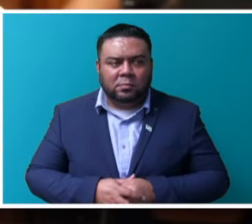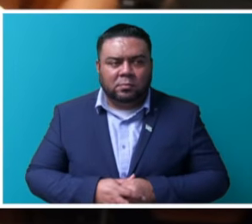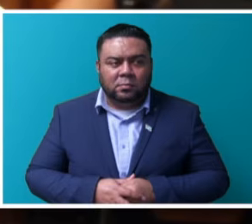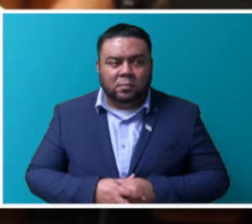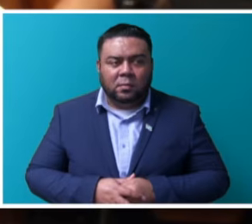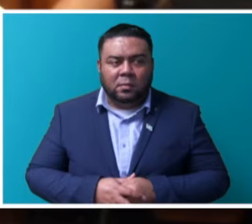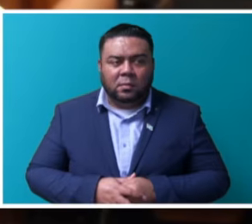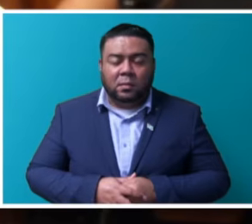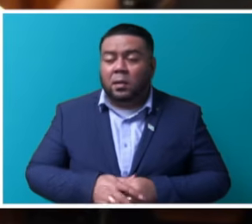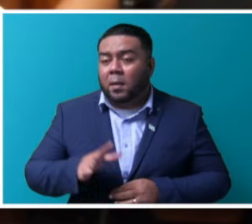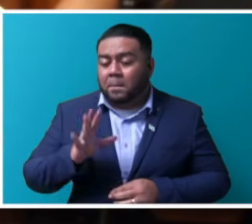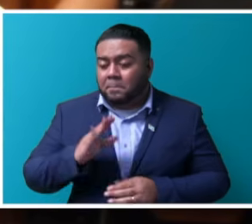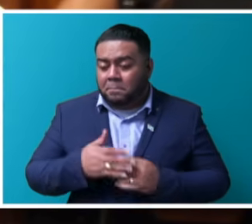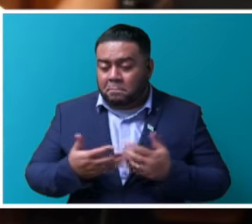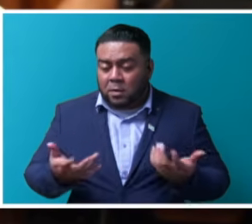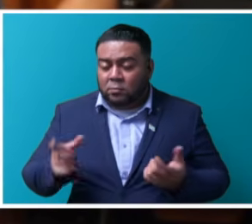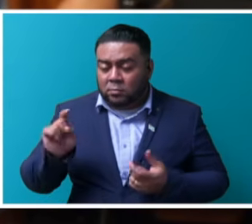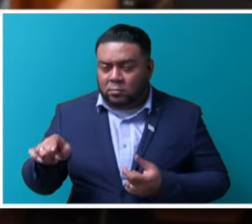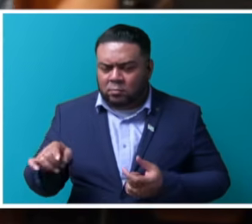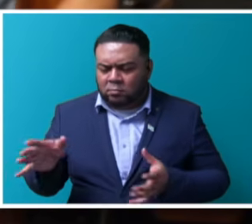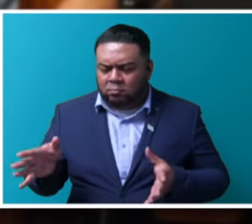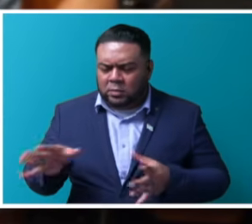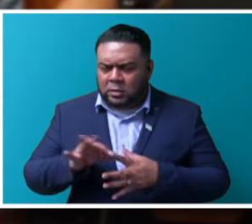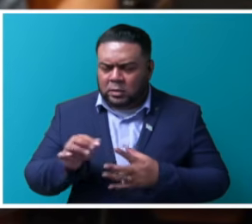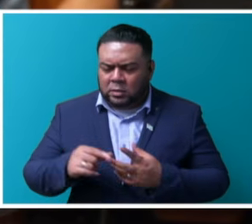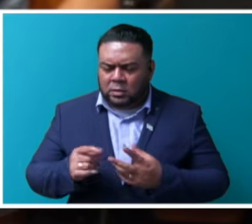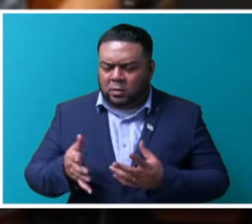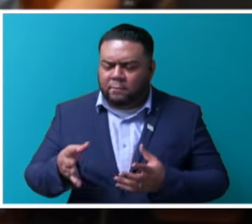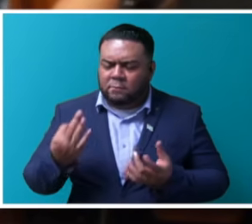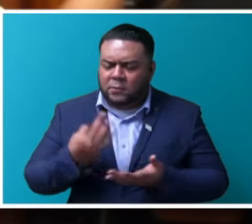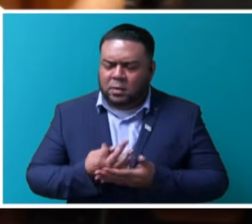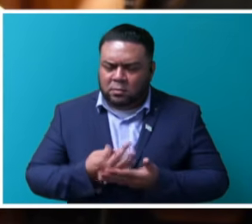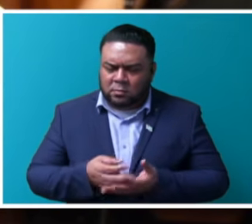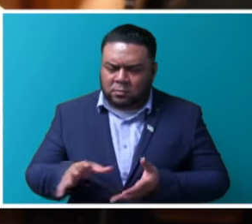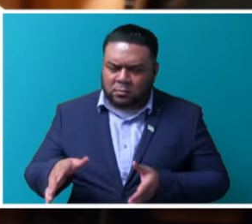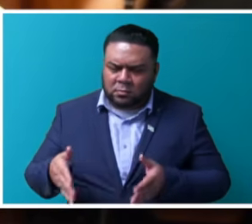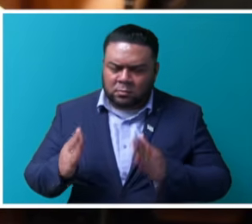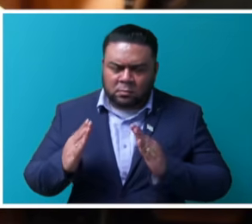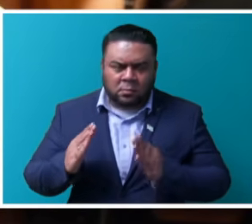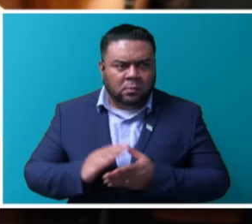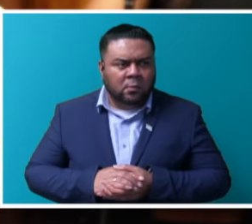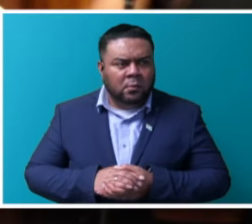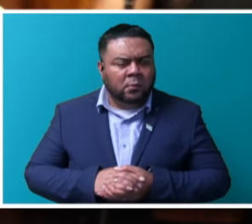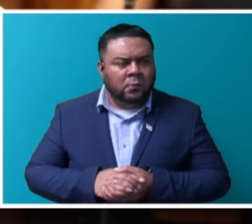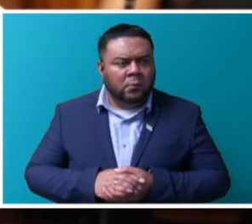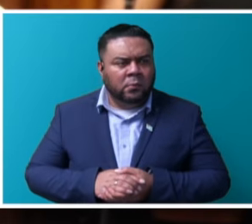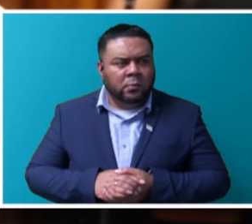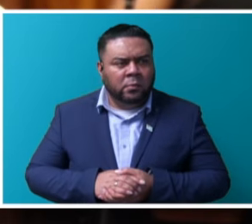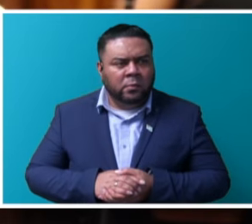Apart from site selection, we have also been working together with our financiers led by the World Bank for a first phase financing